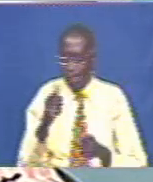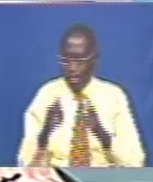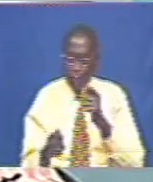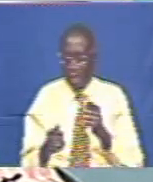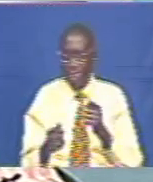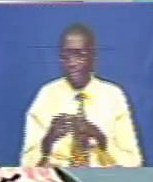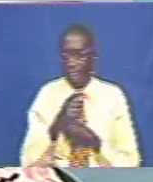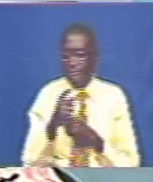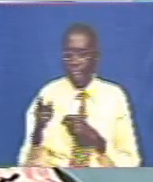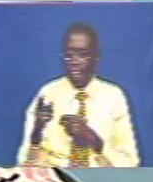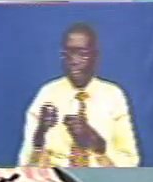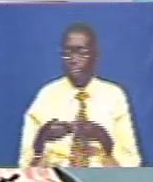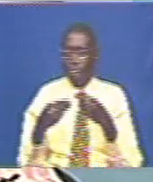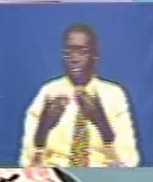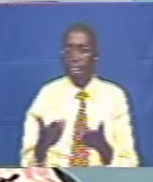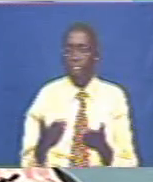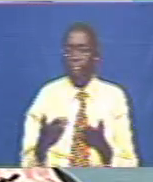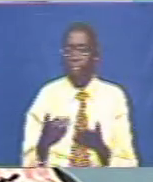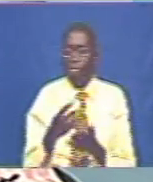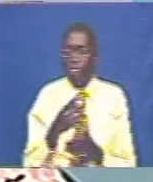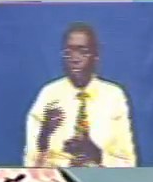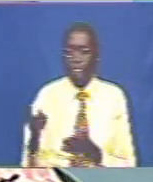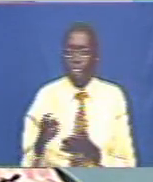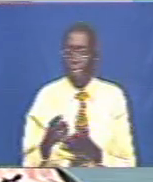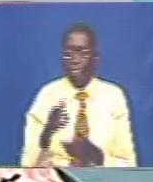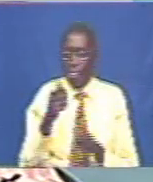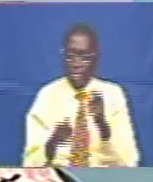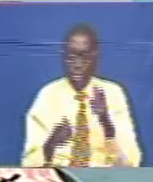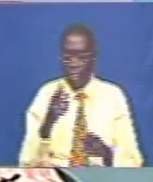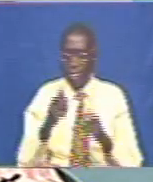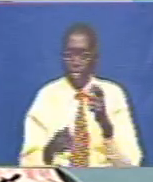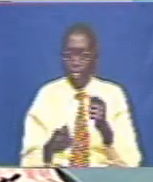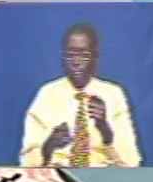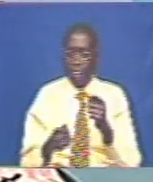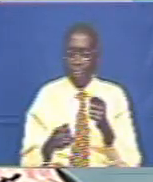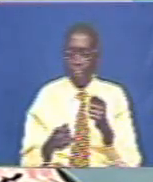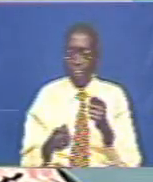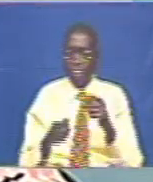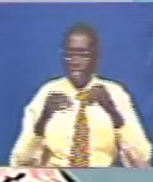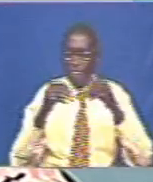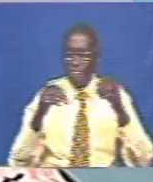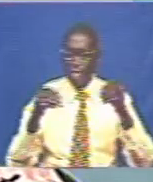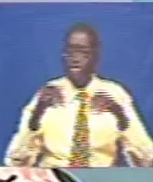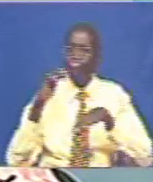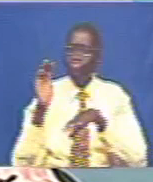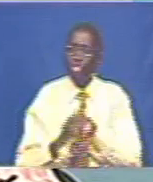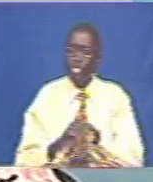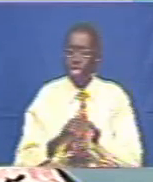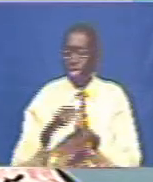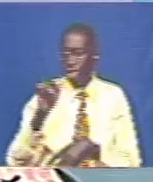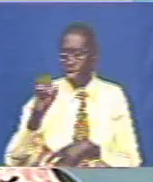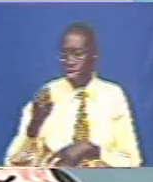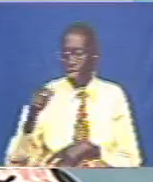which are even producing the milk to the finest level, including the yogurt and